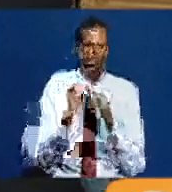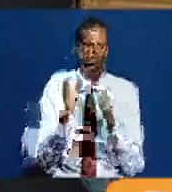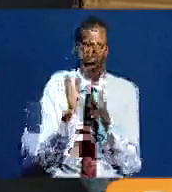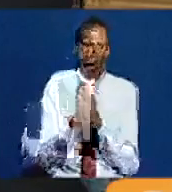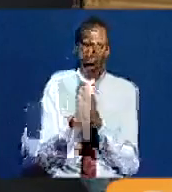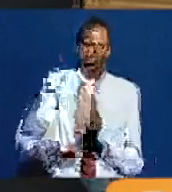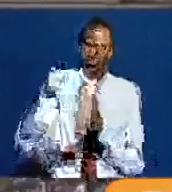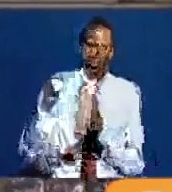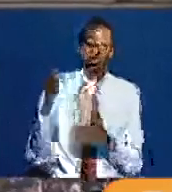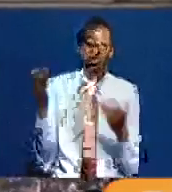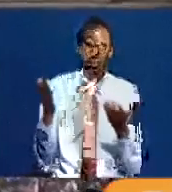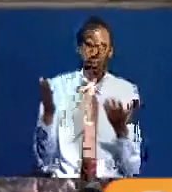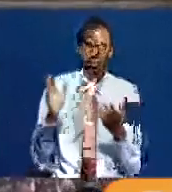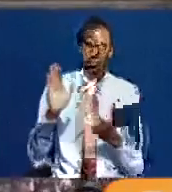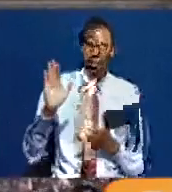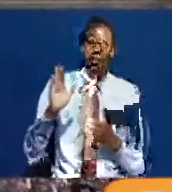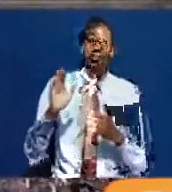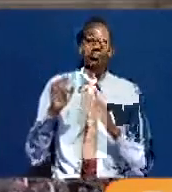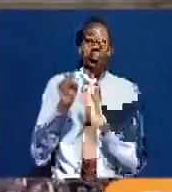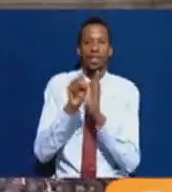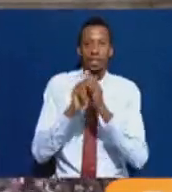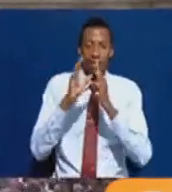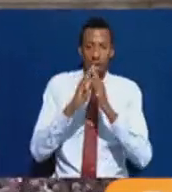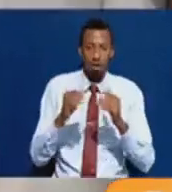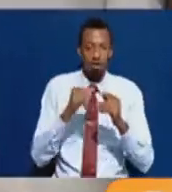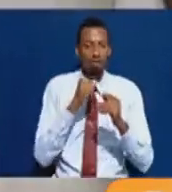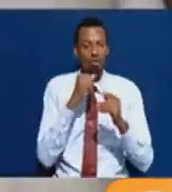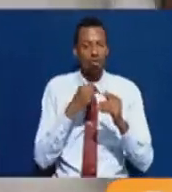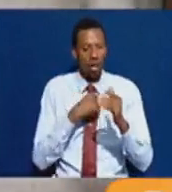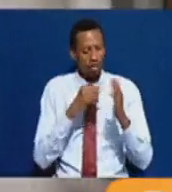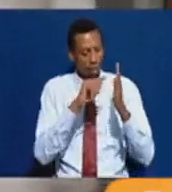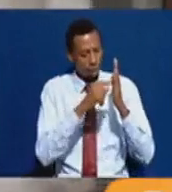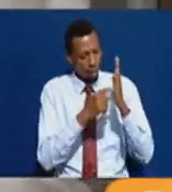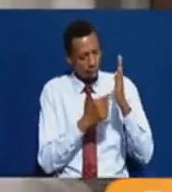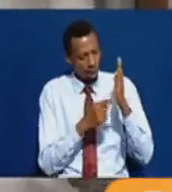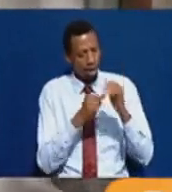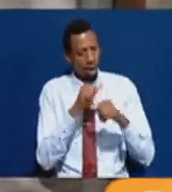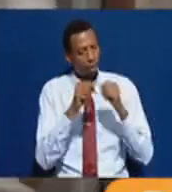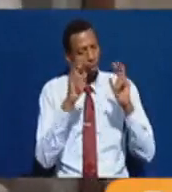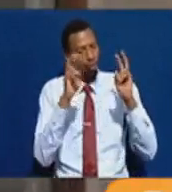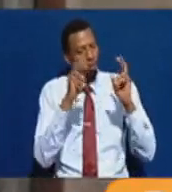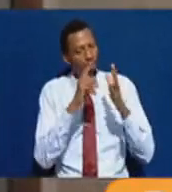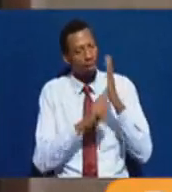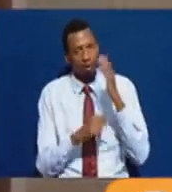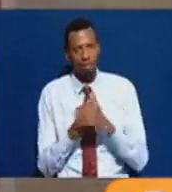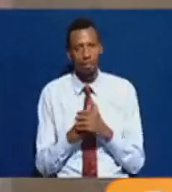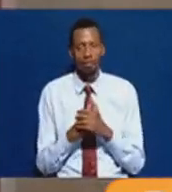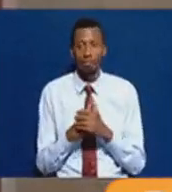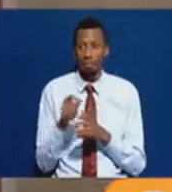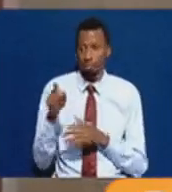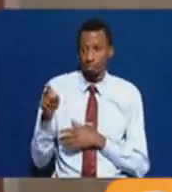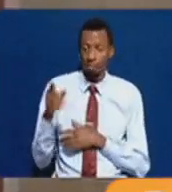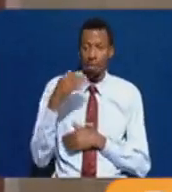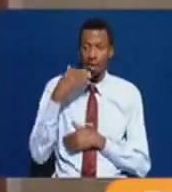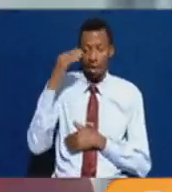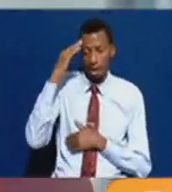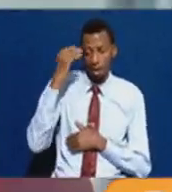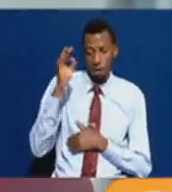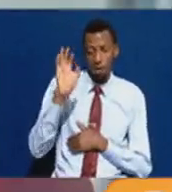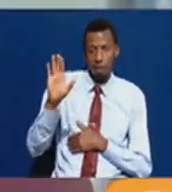Palace. The meeting private with no minutes of what is discussed. King Charles III, as the head of state, is also expected to